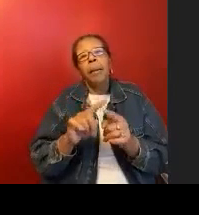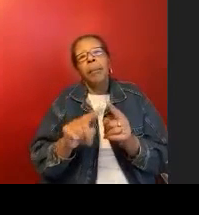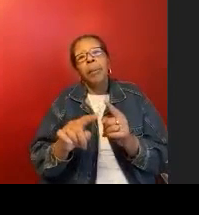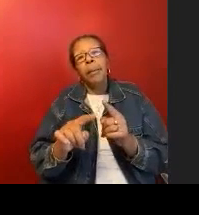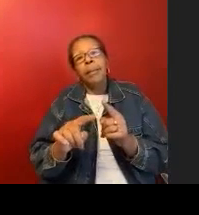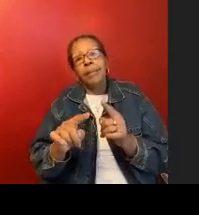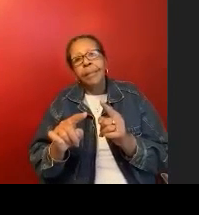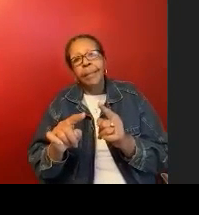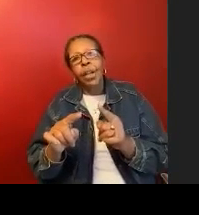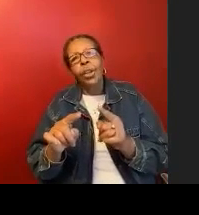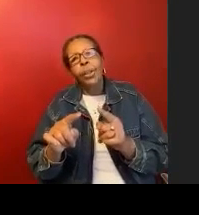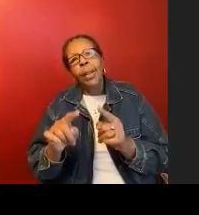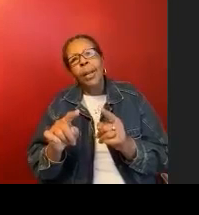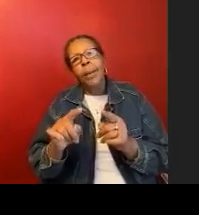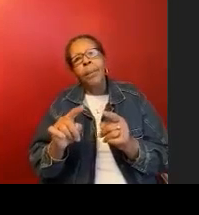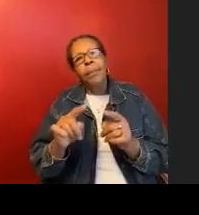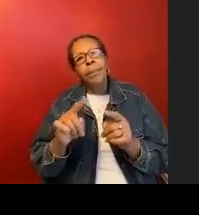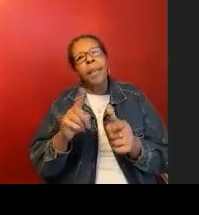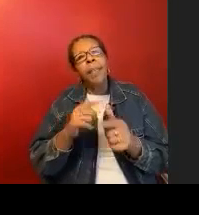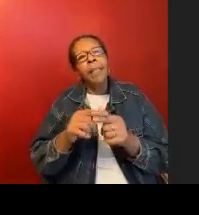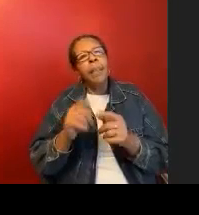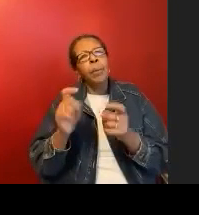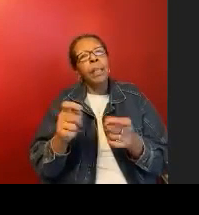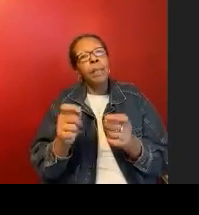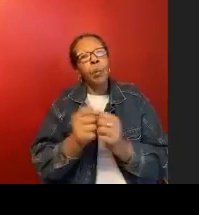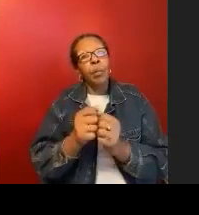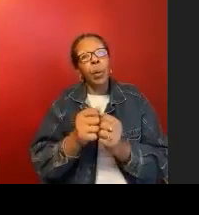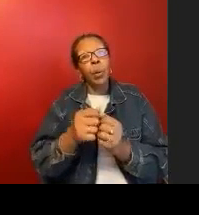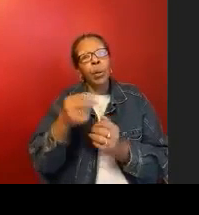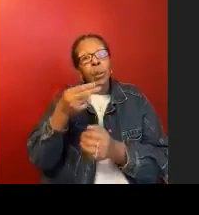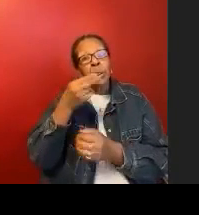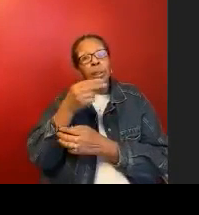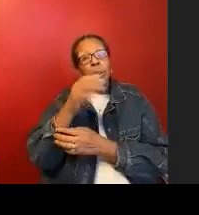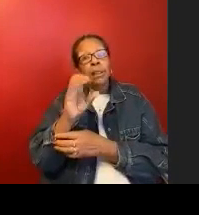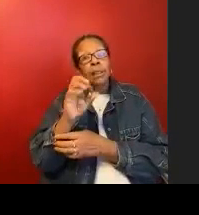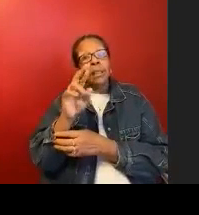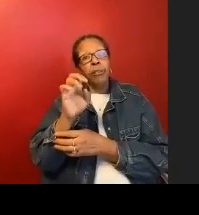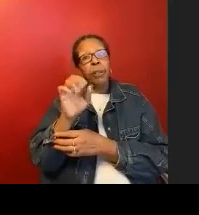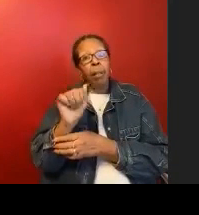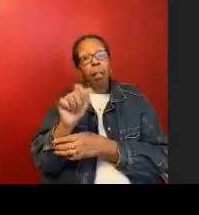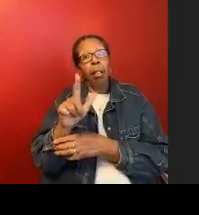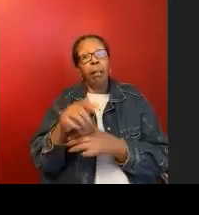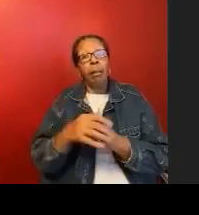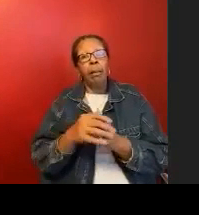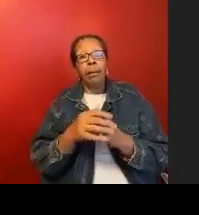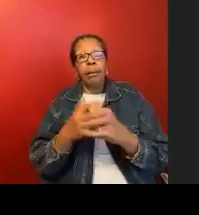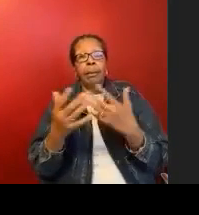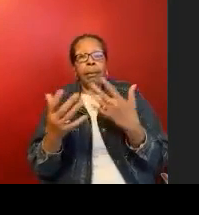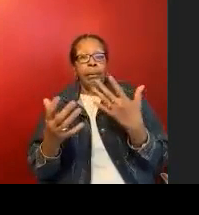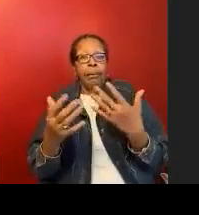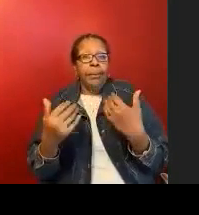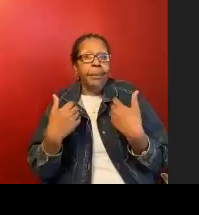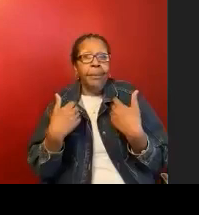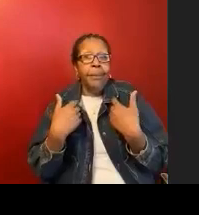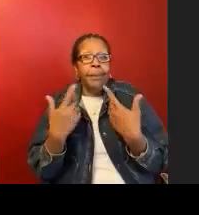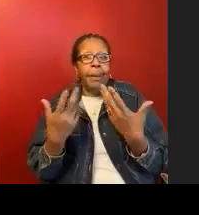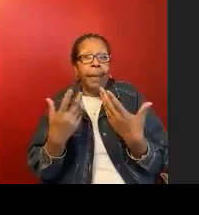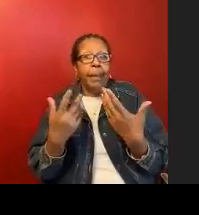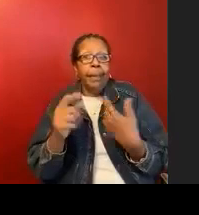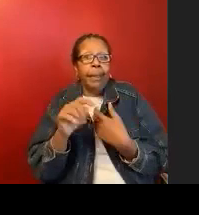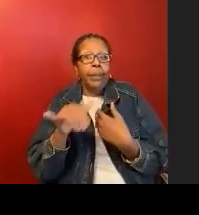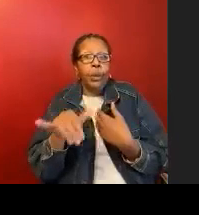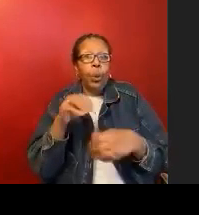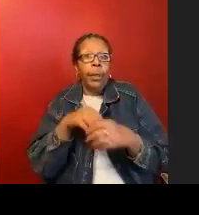cereal these days. Parents, do they? Oh, yes, yeah. You get a toy with a Happy Meal or a toy at the Chick-fil-A, I